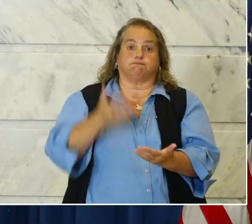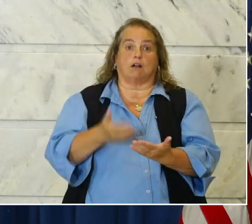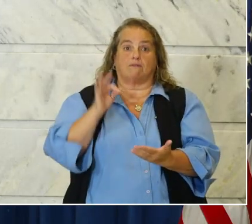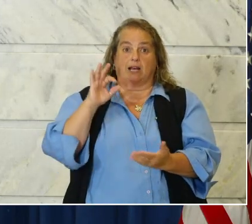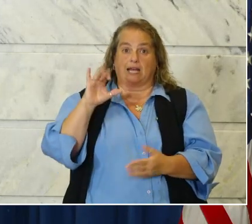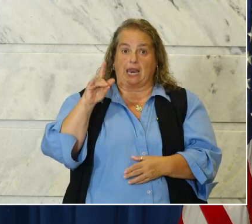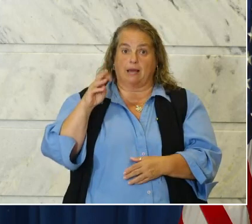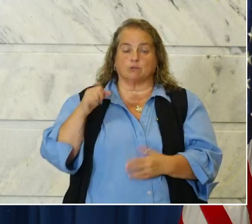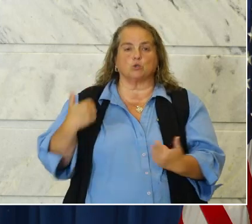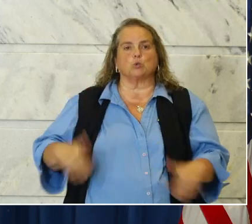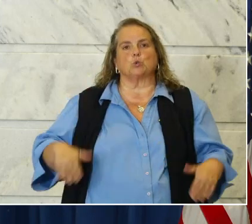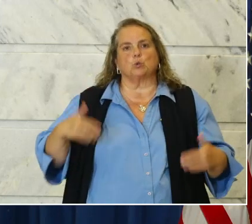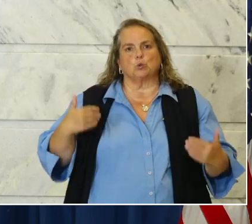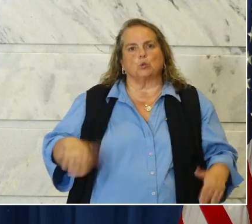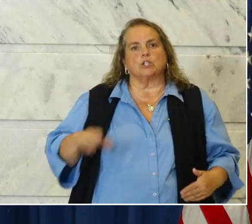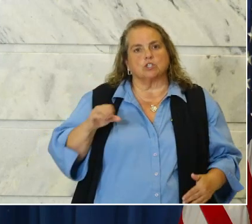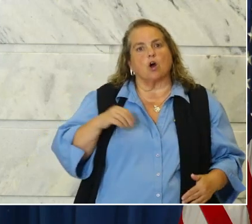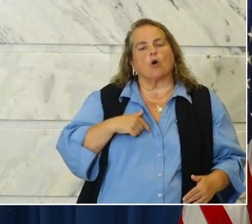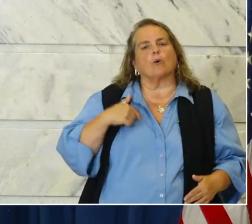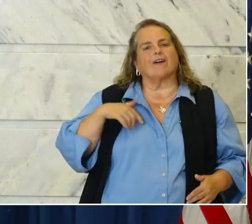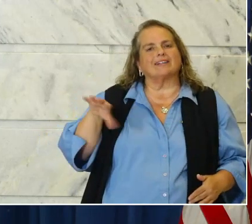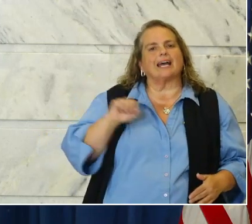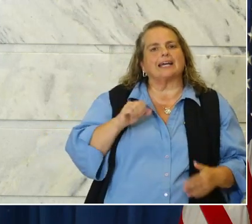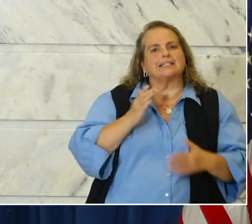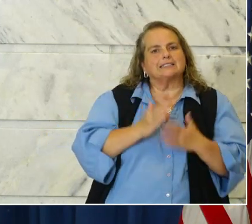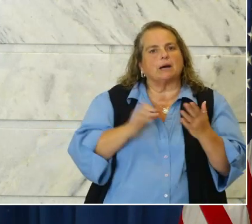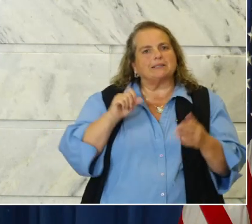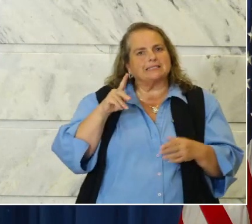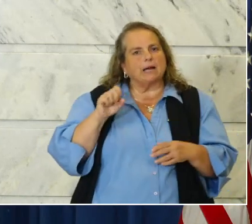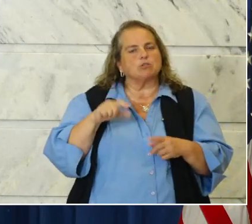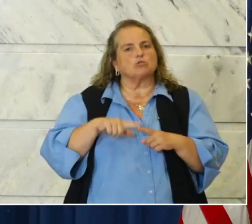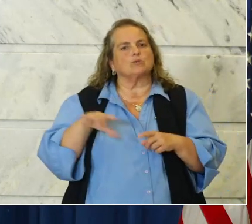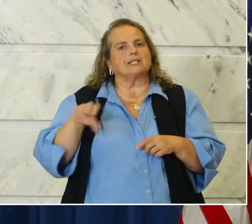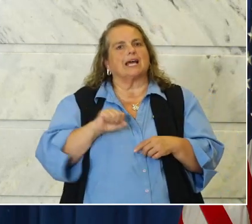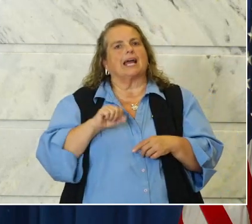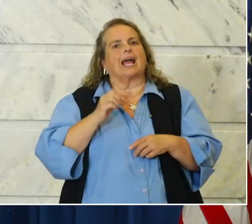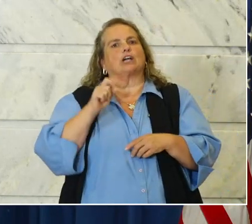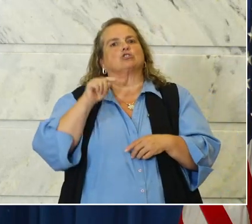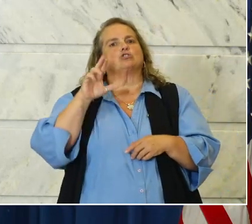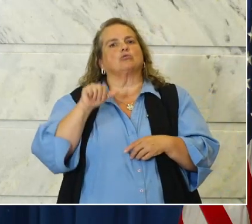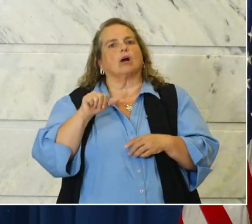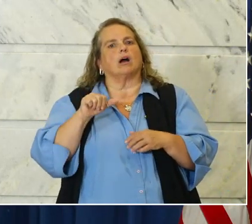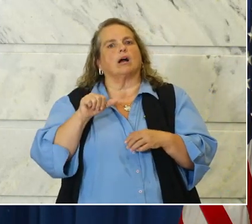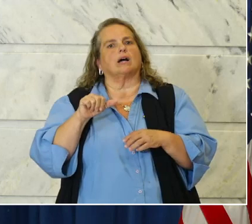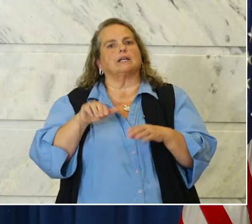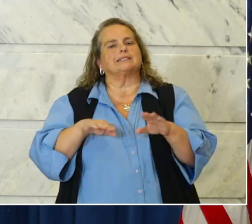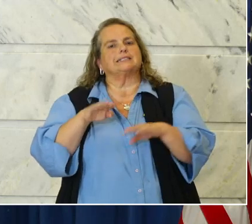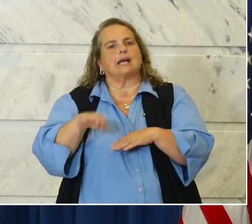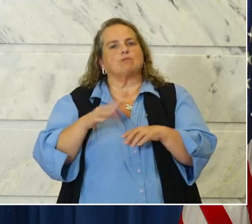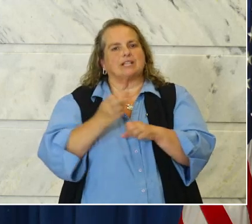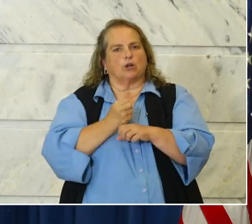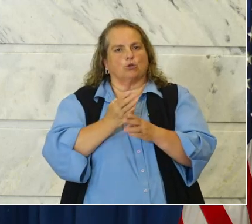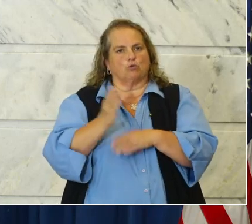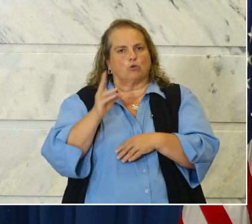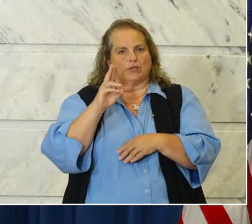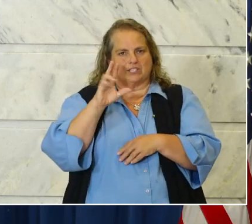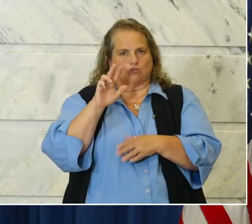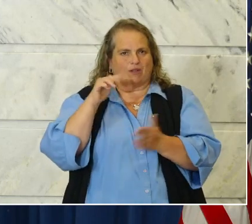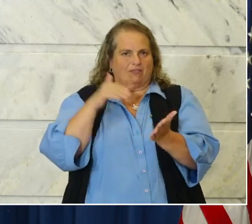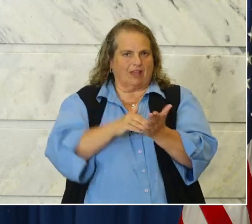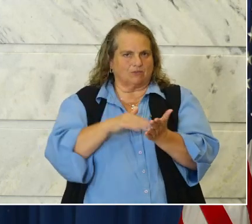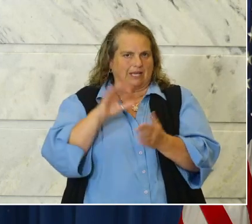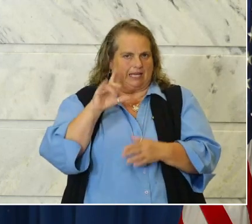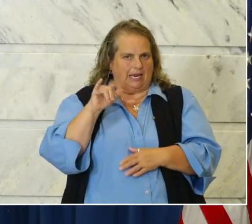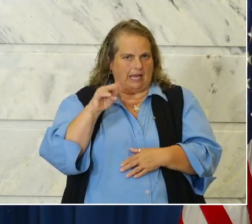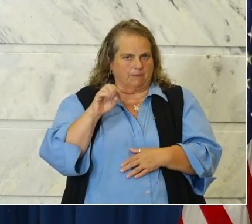And so we're taking some steps and getting some extra help in getting through those 63,000 claims that only need that last letter. We want to